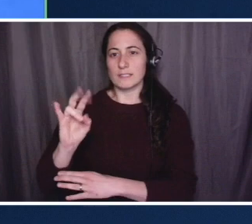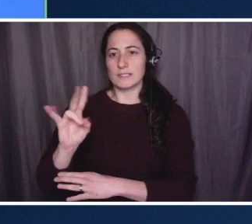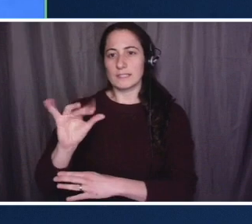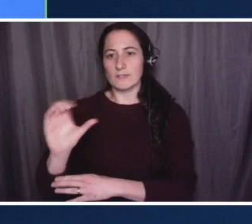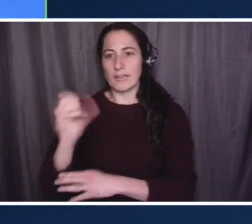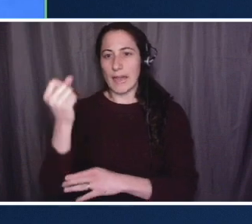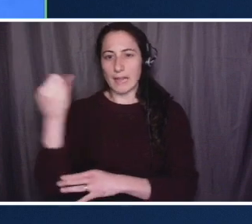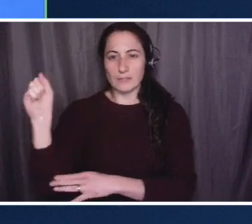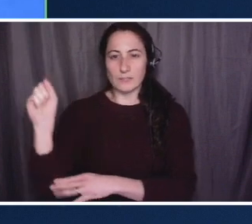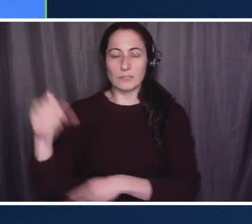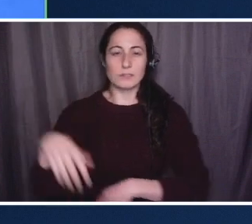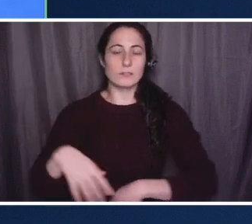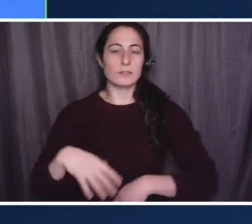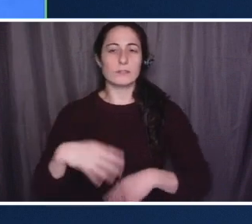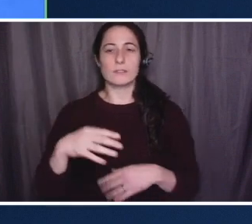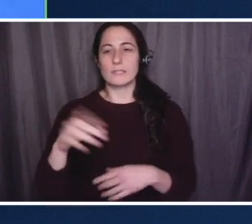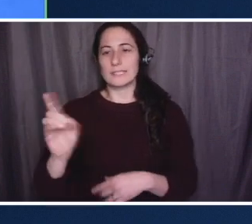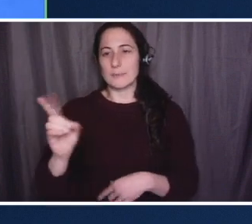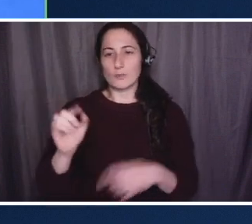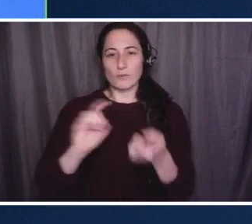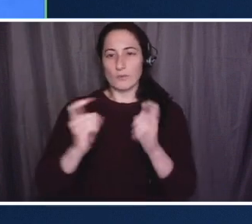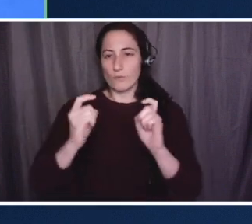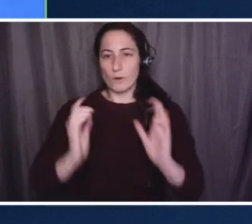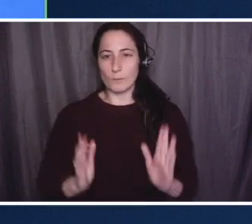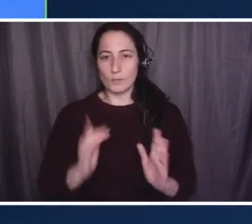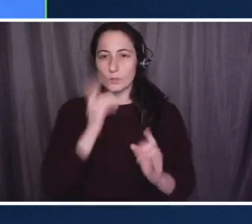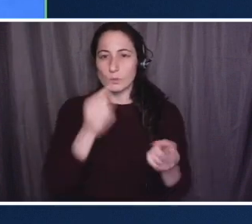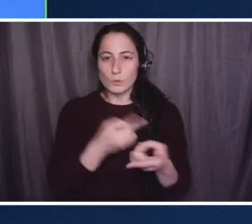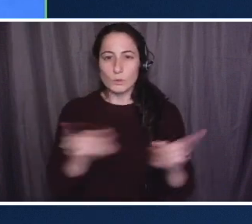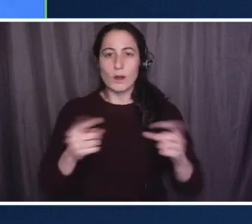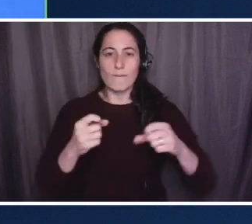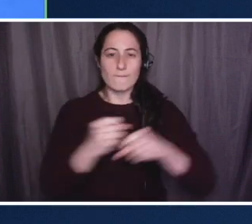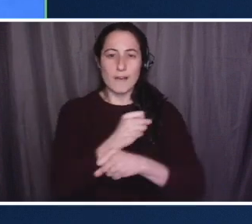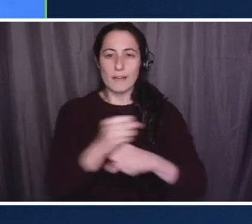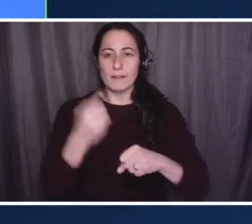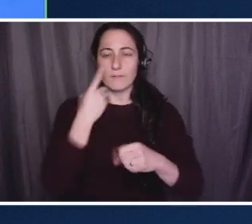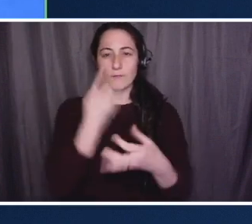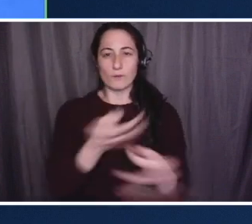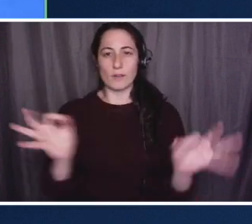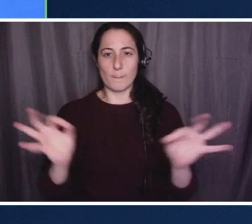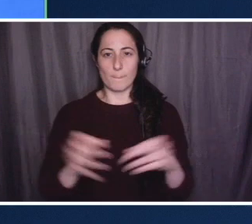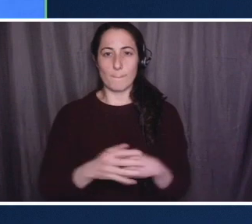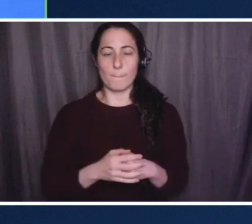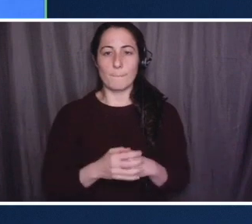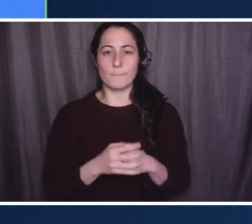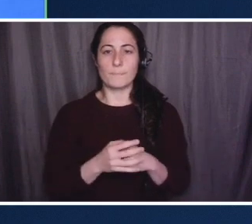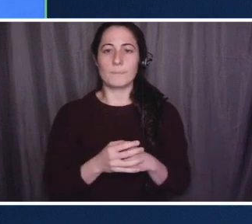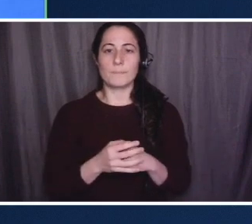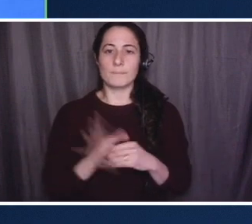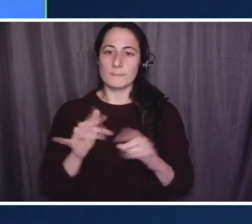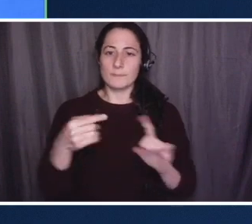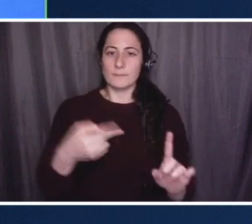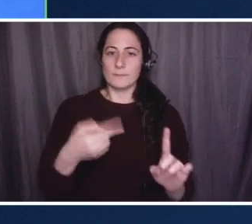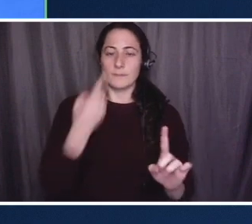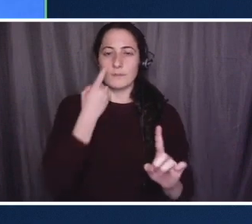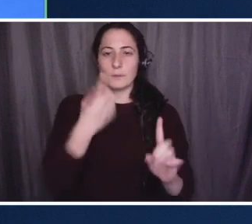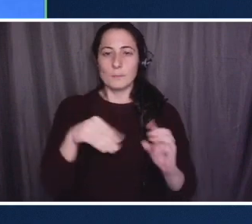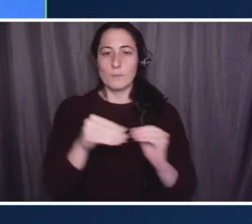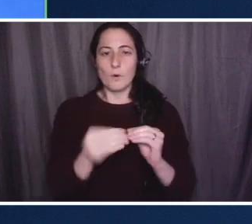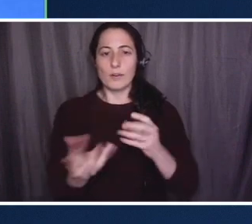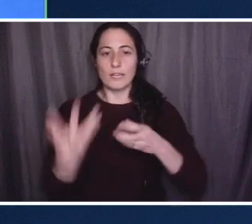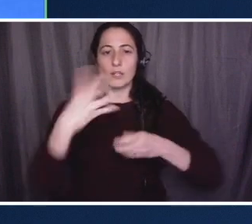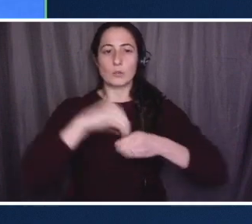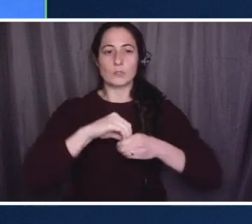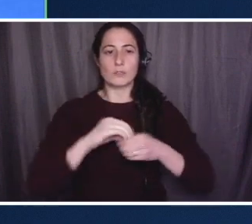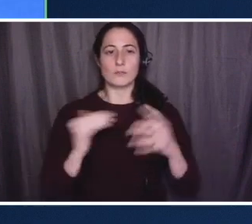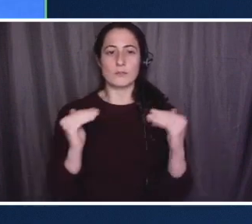and democratic reformers who are fighting for freedom, for more inclusive and equitable governance, for human